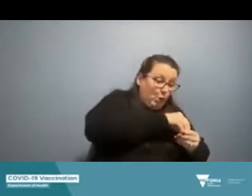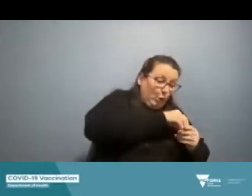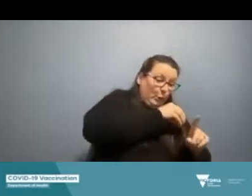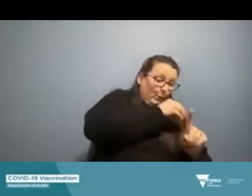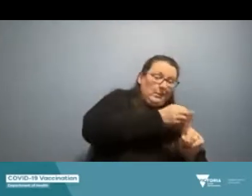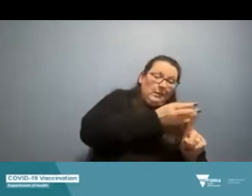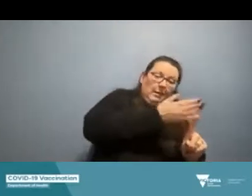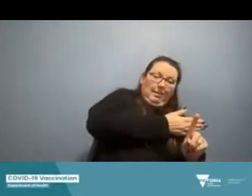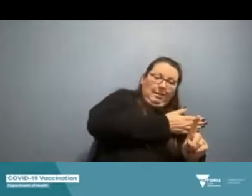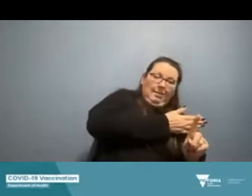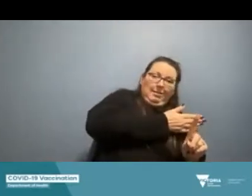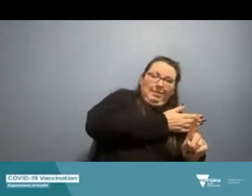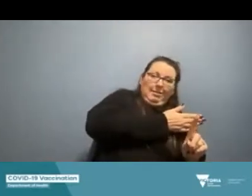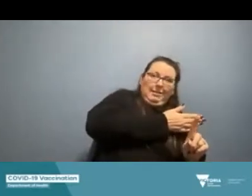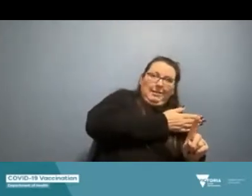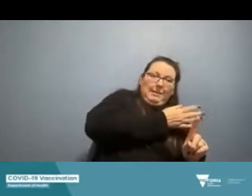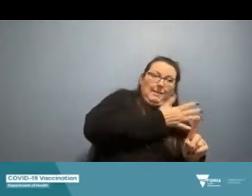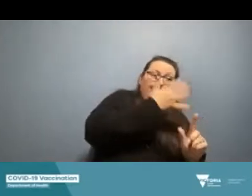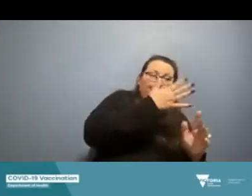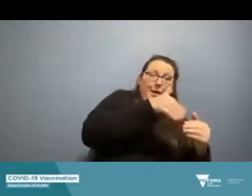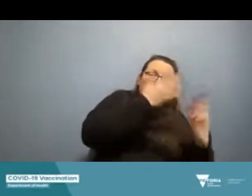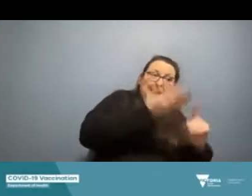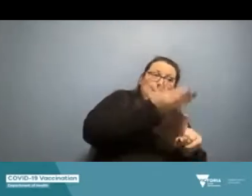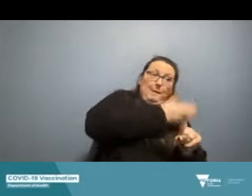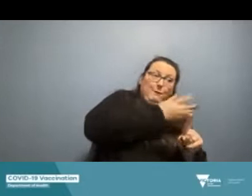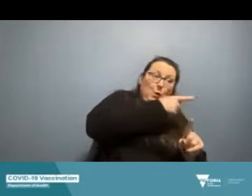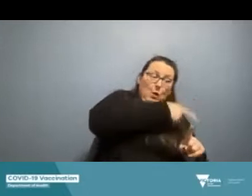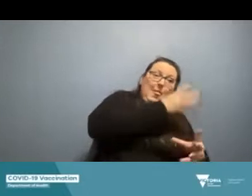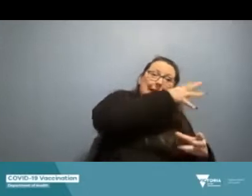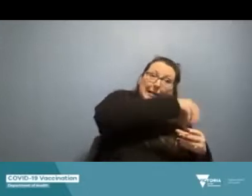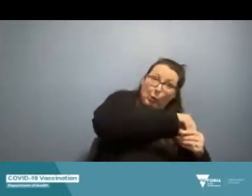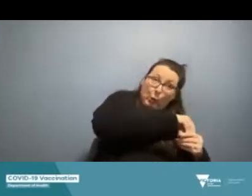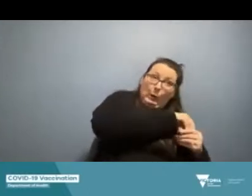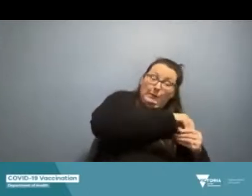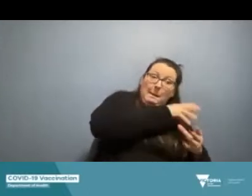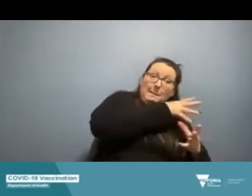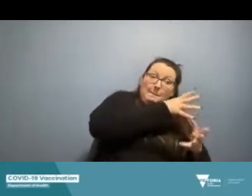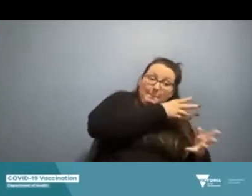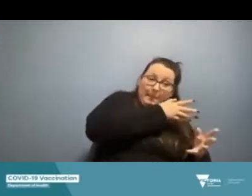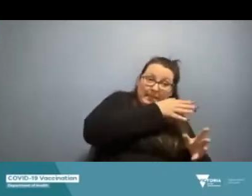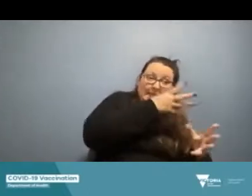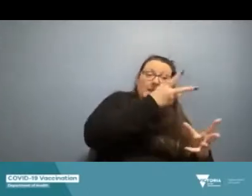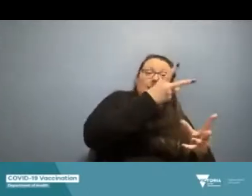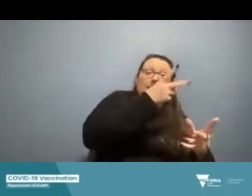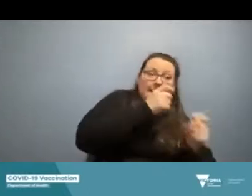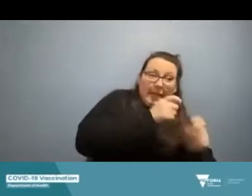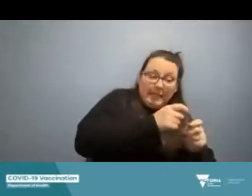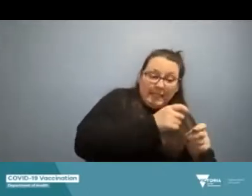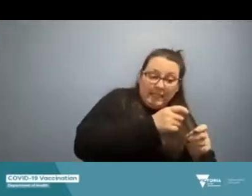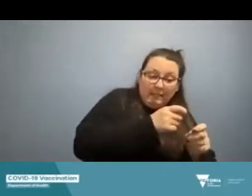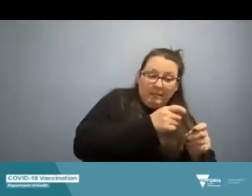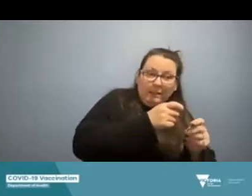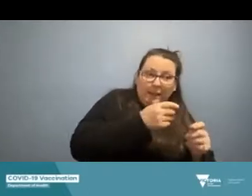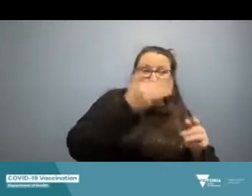days? Oh, that's a great question, Marion. All really good questions in there. And I think they're very much questions for